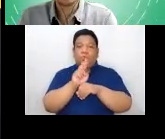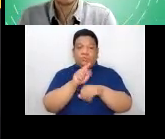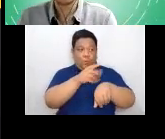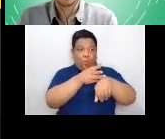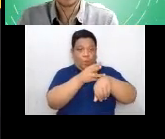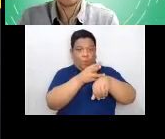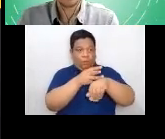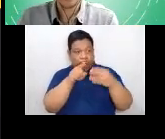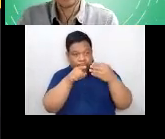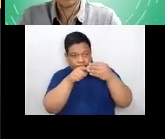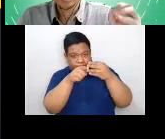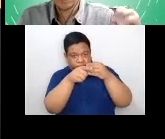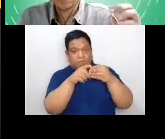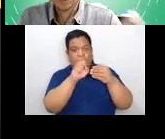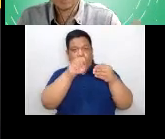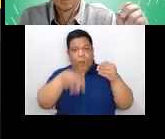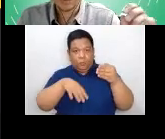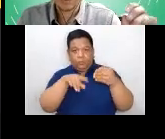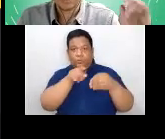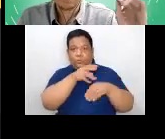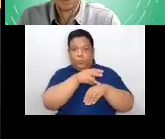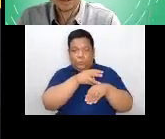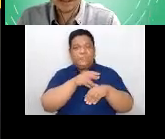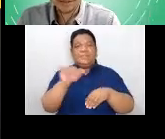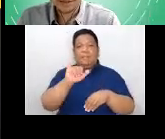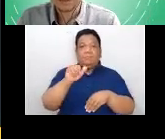same concept applies. So whether you're talking about a